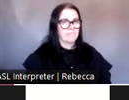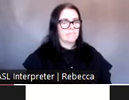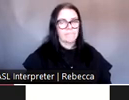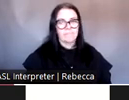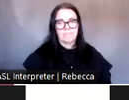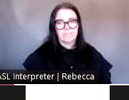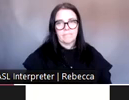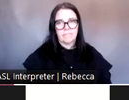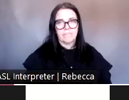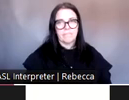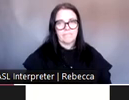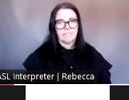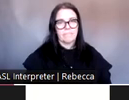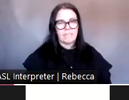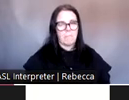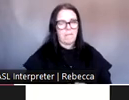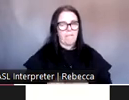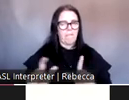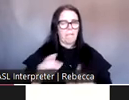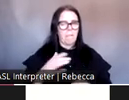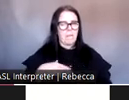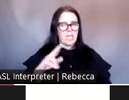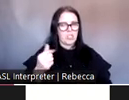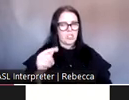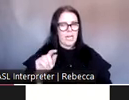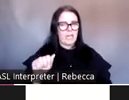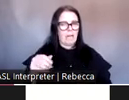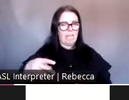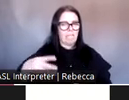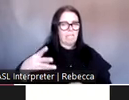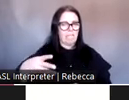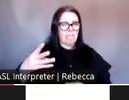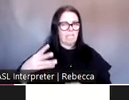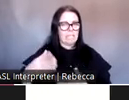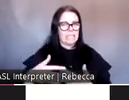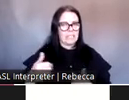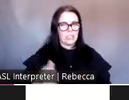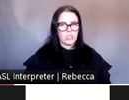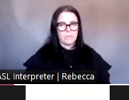I'm going to make my chat a bit bigger here so I can scroll through it a little more easily.